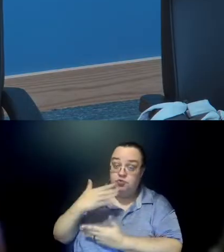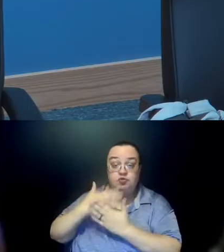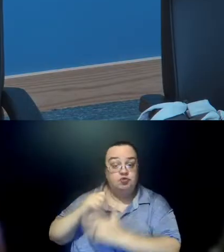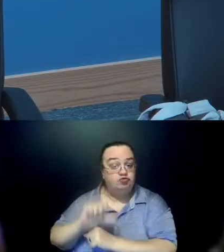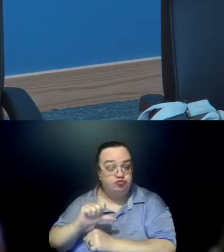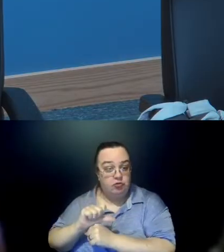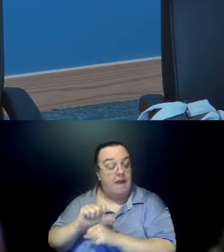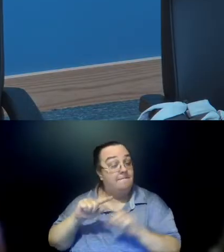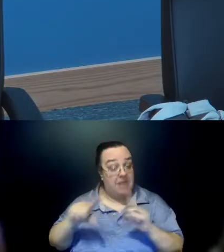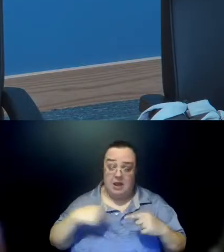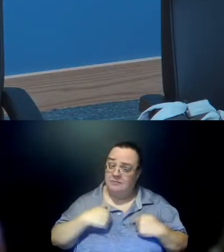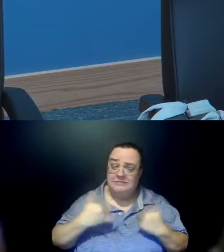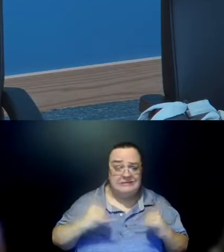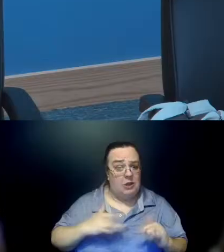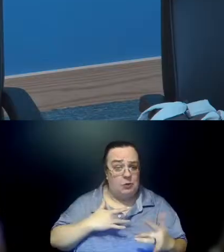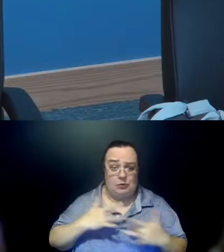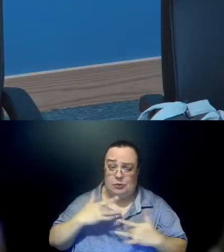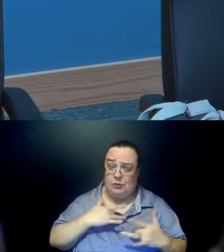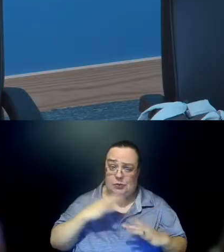still worried. And so